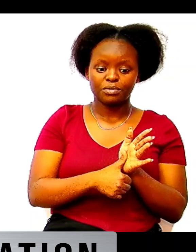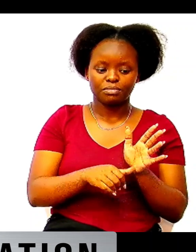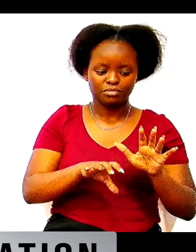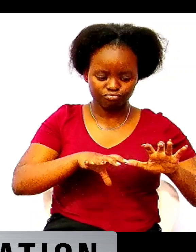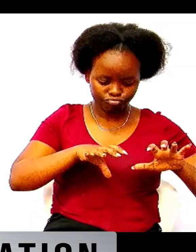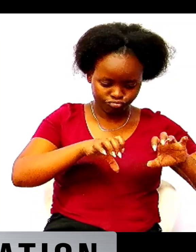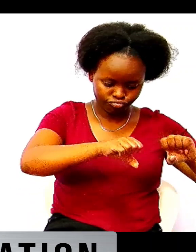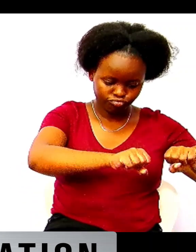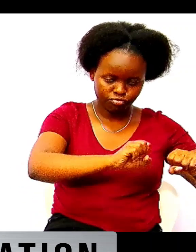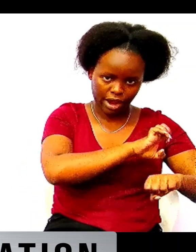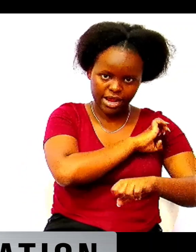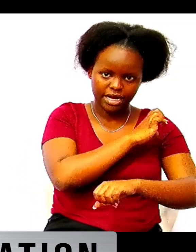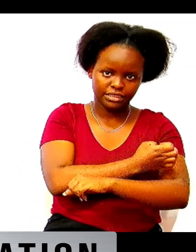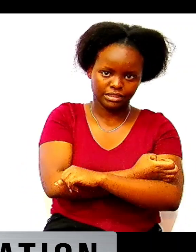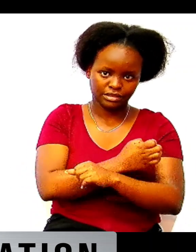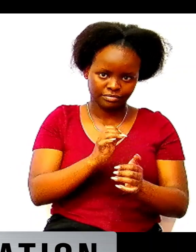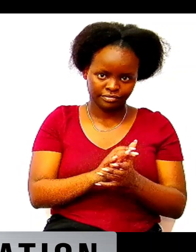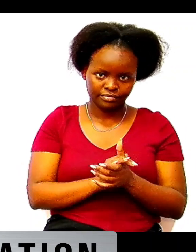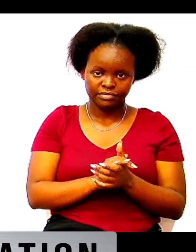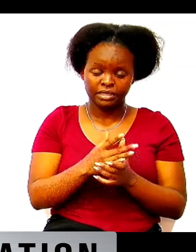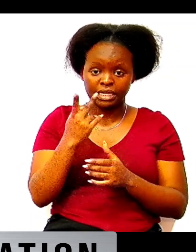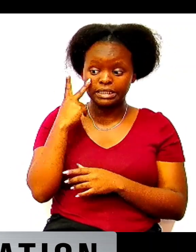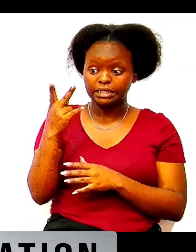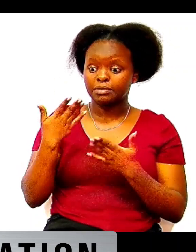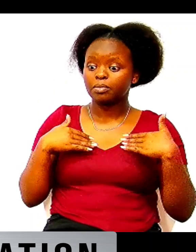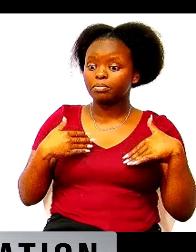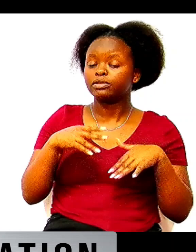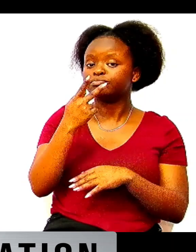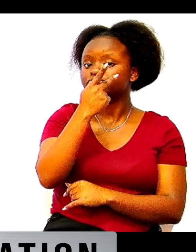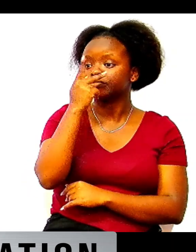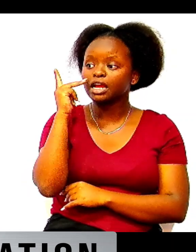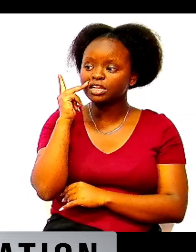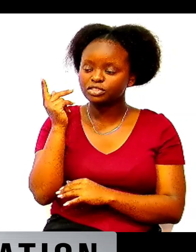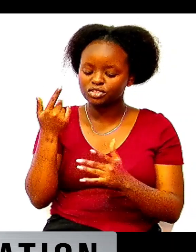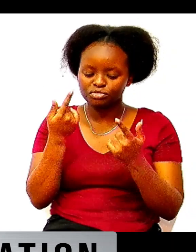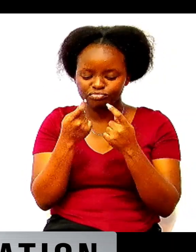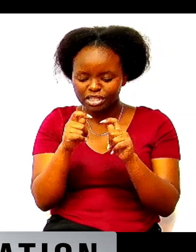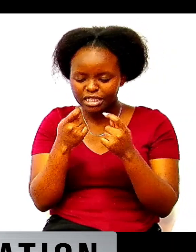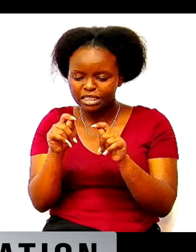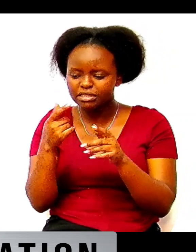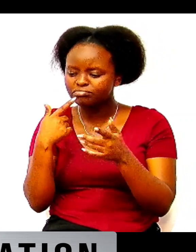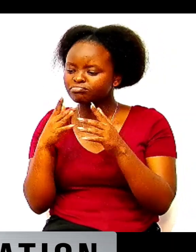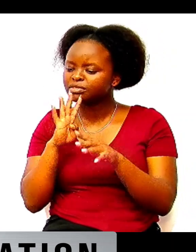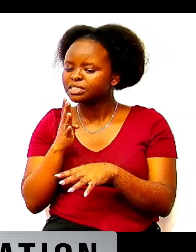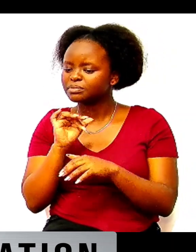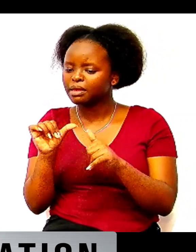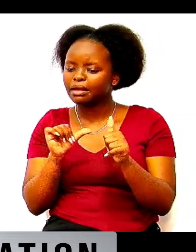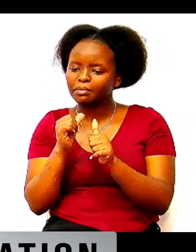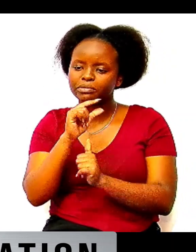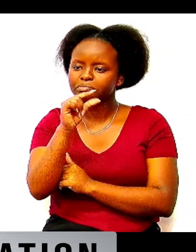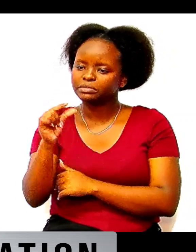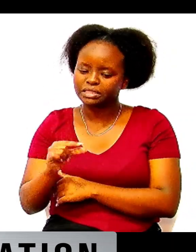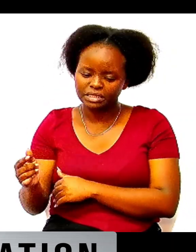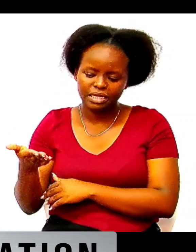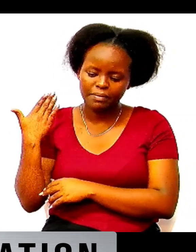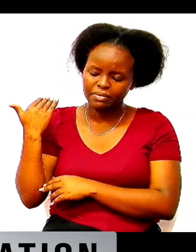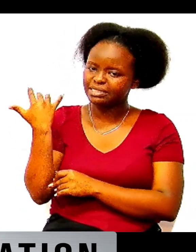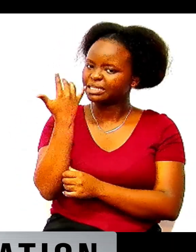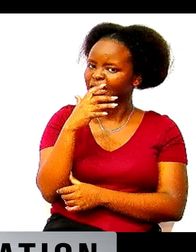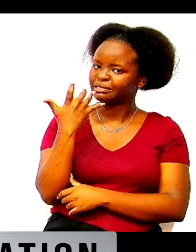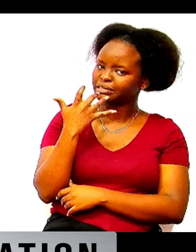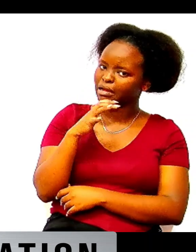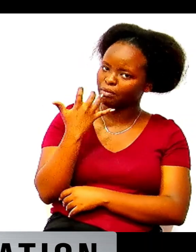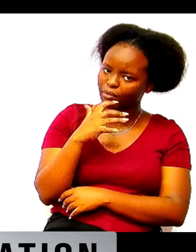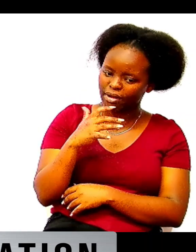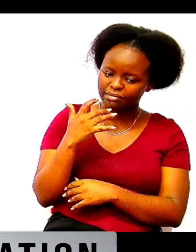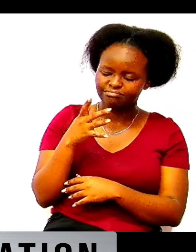energy. You'll see people like Kalonzo trying to talk about the Gen Zs. You'll see the former deputy president,